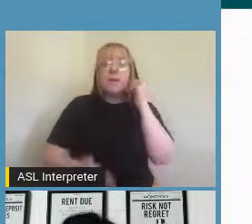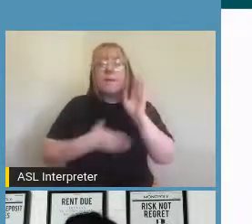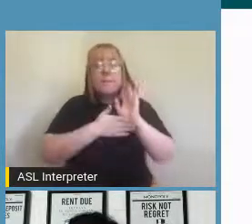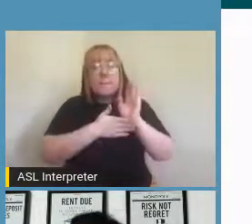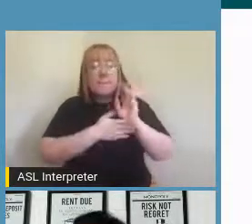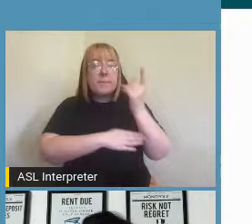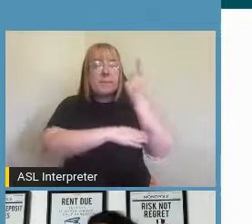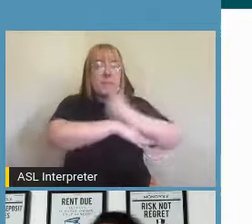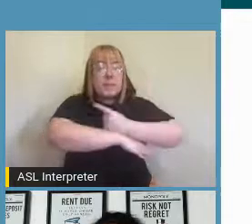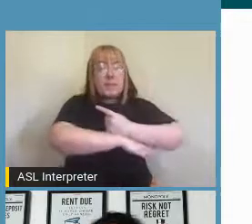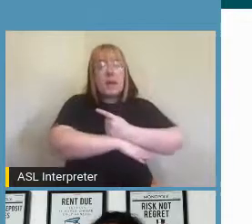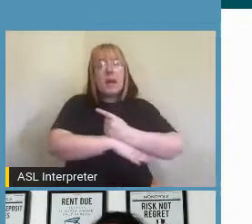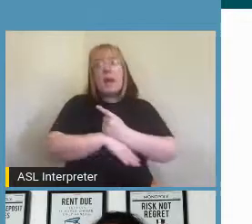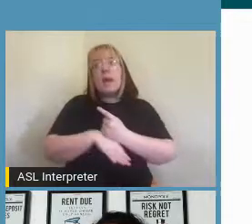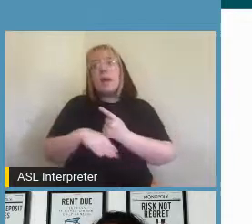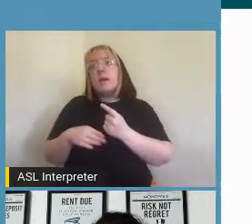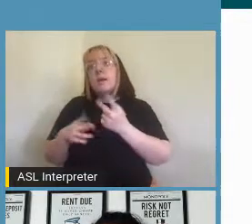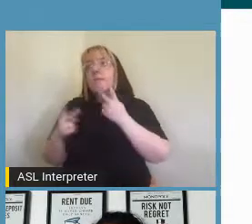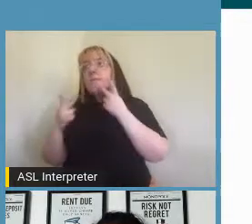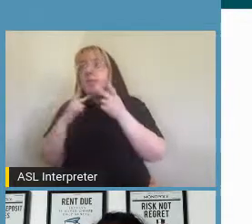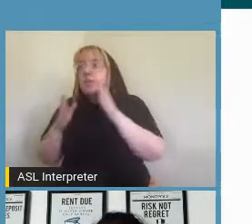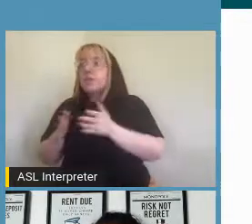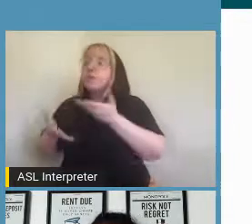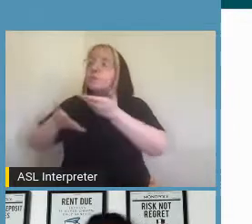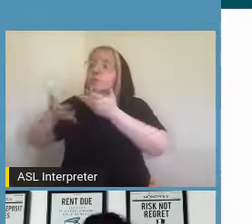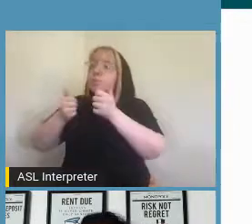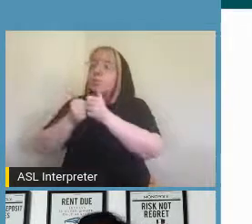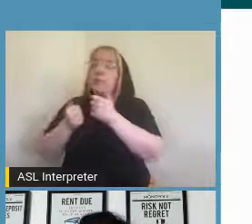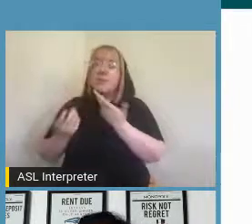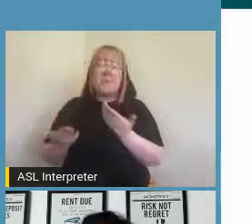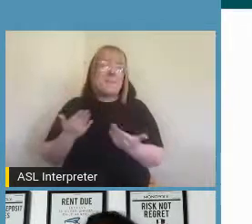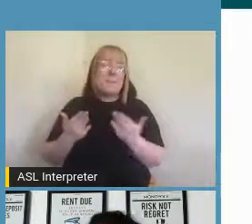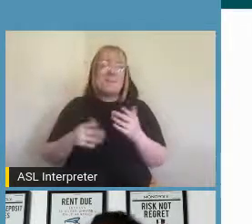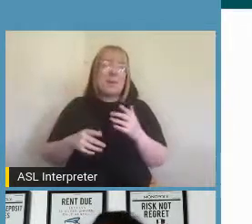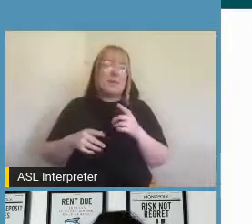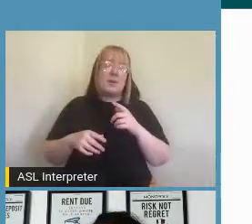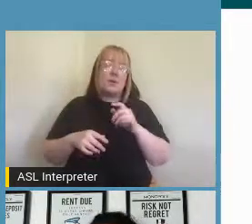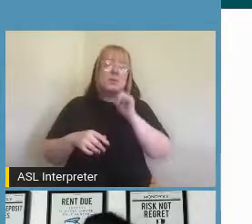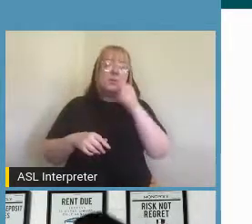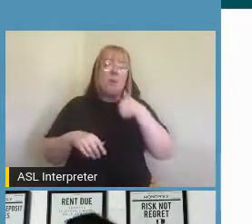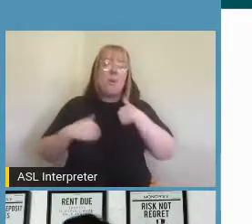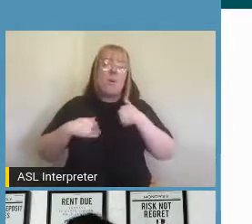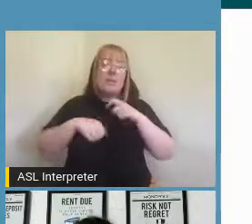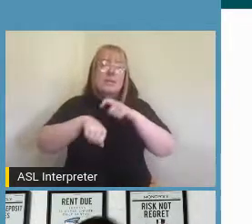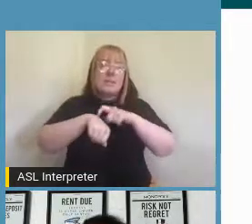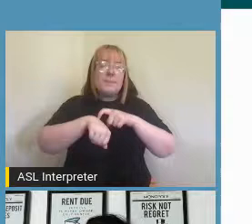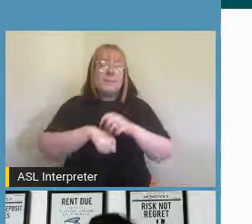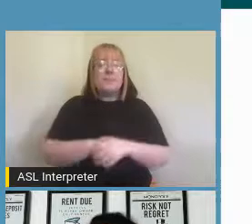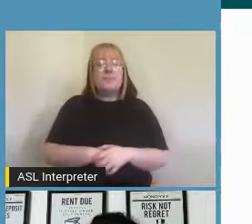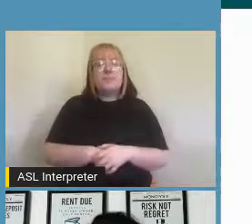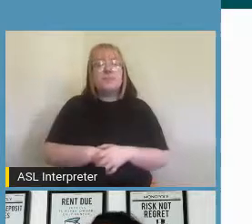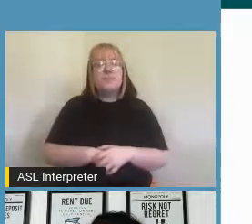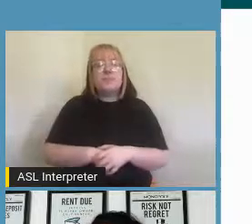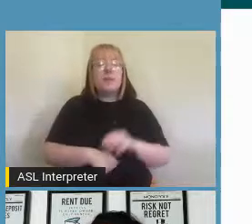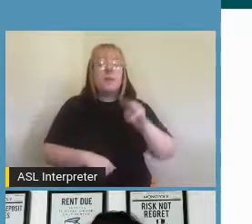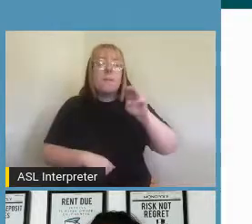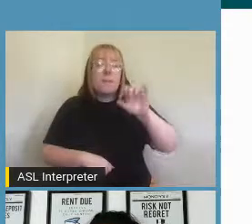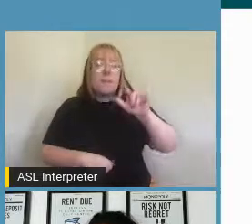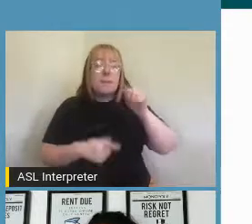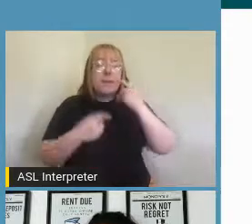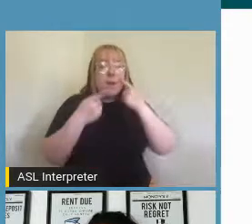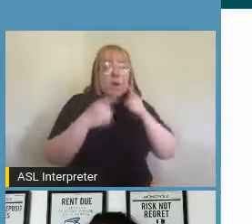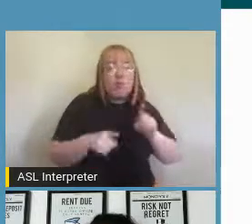capturing visitors, I'm sure some of you already kind of know what might be some of the legalities, media agreements, et cetera, that we have to think